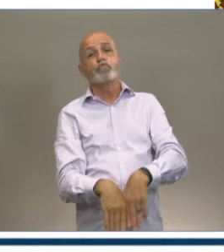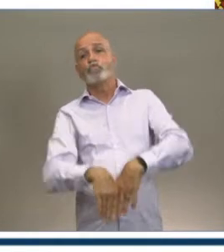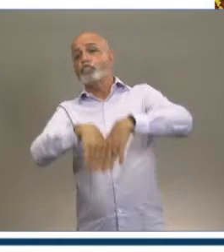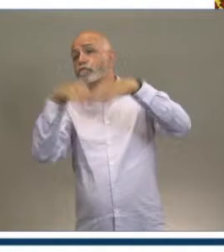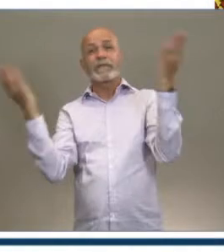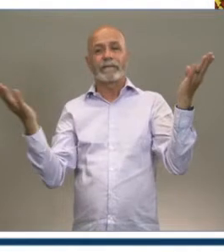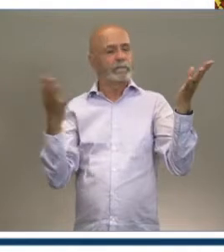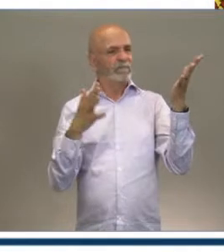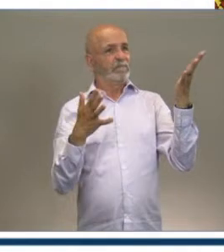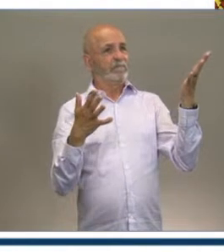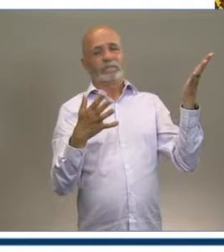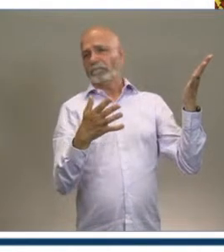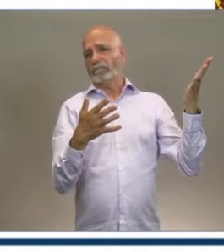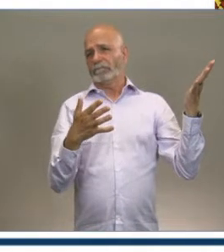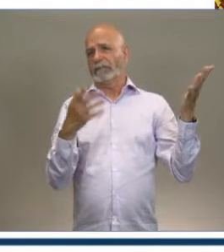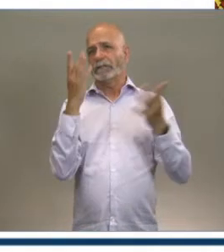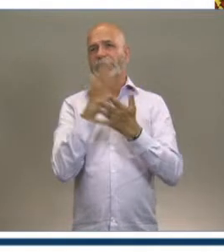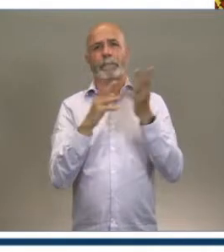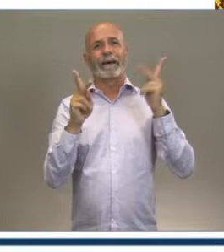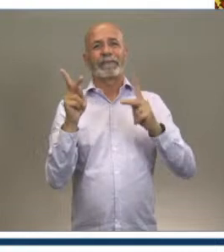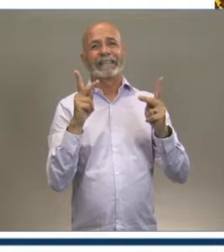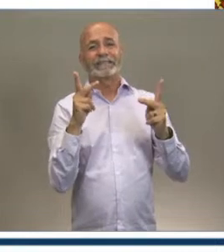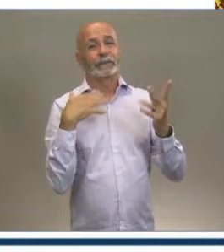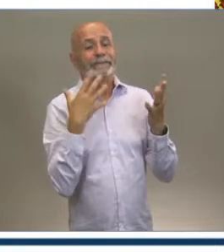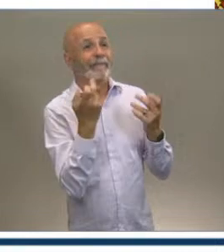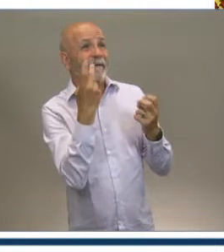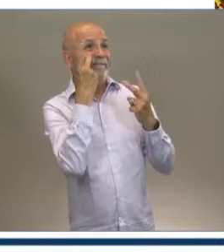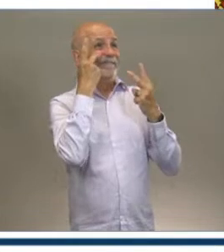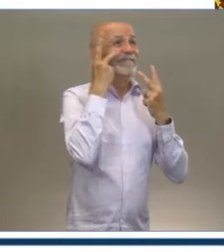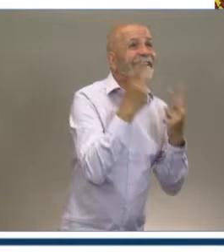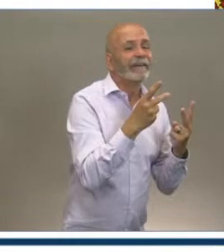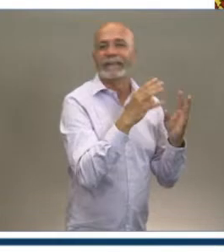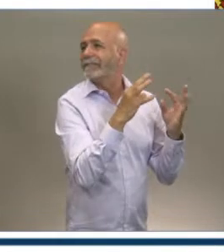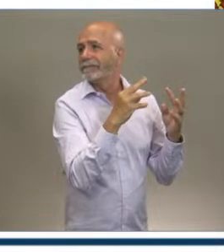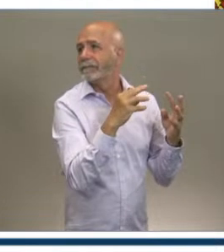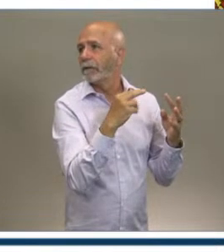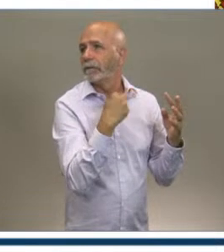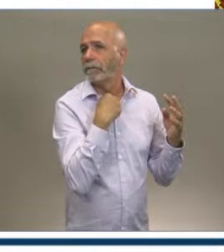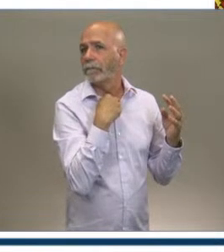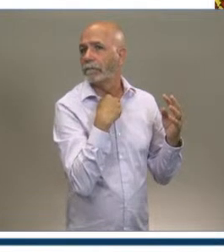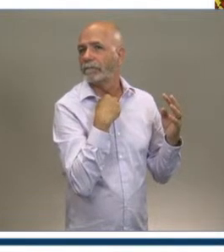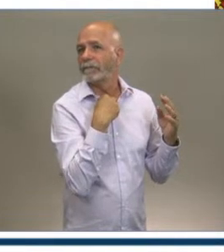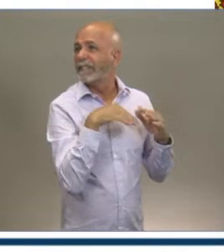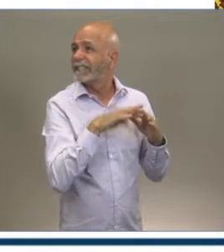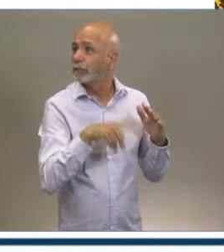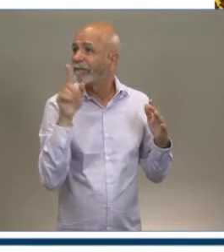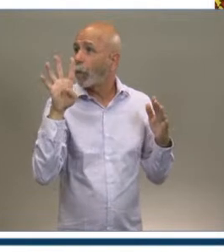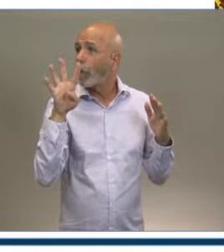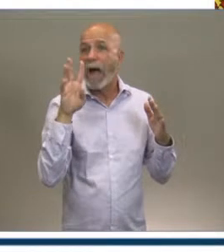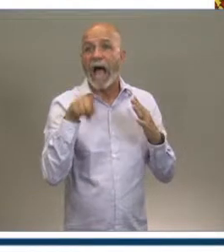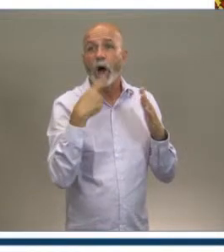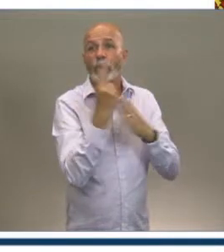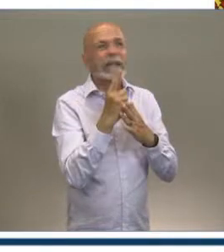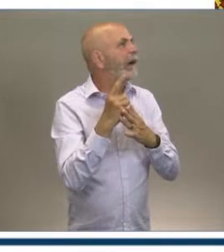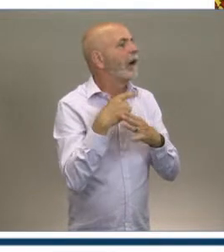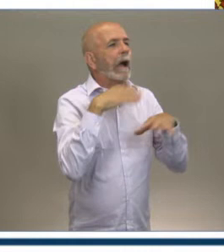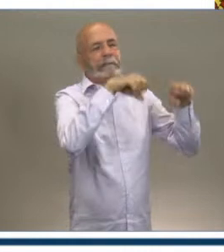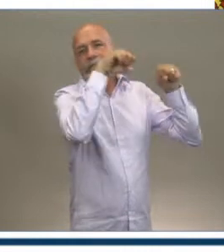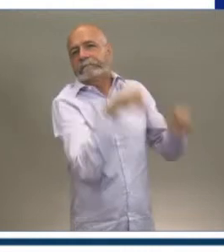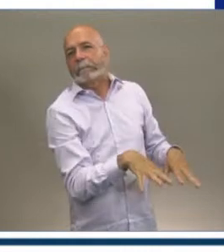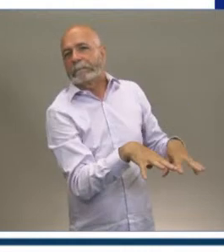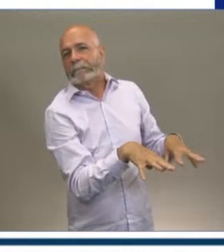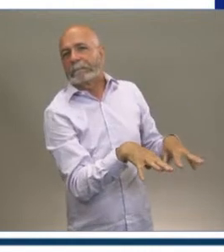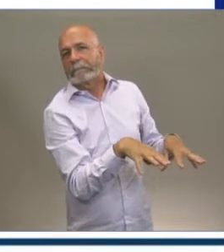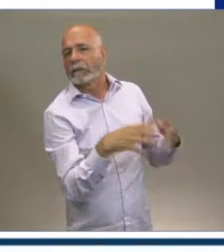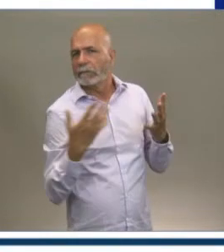to visit their family in New Brunswick, and now in less than 24 hours might have to cancel that again? Yeah, so it was late last week, Thursday,